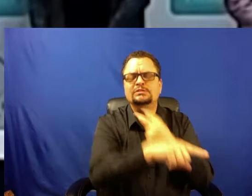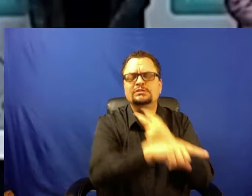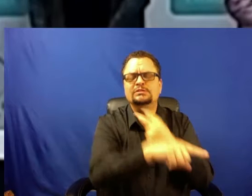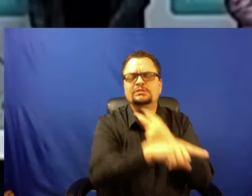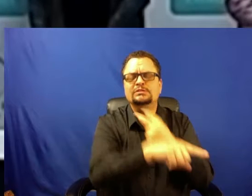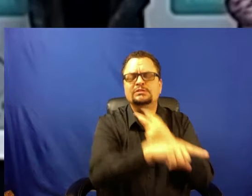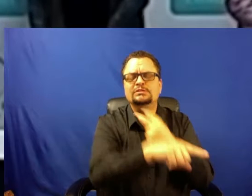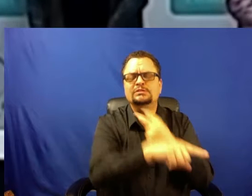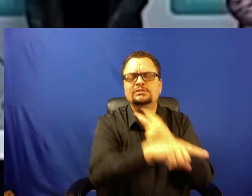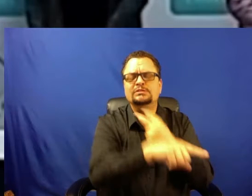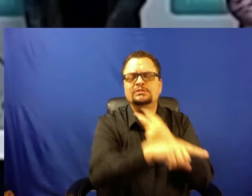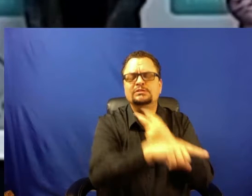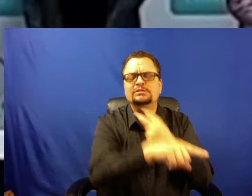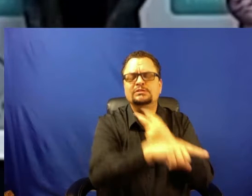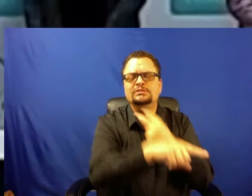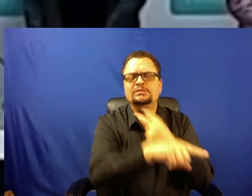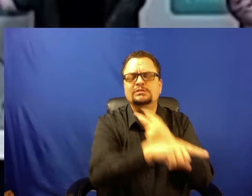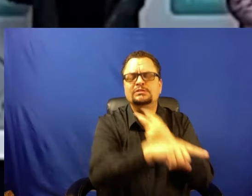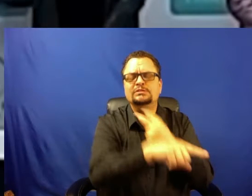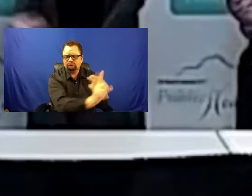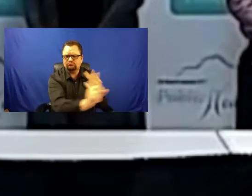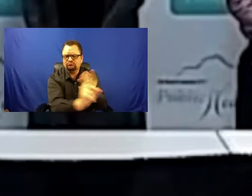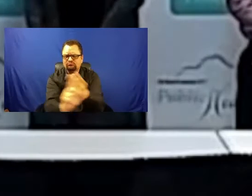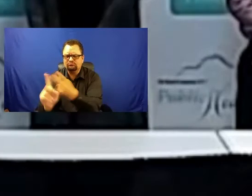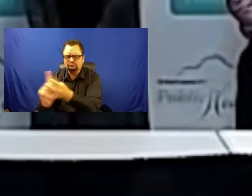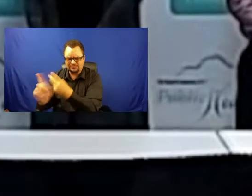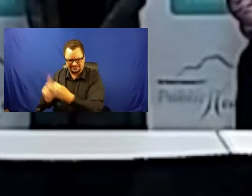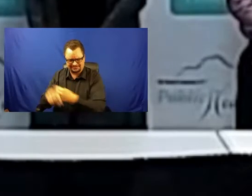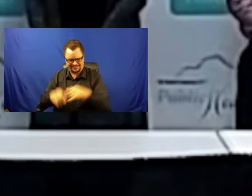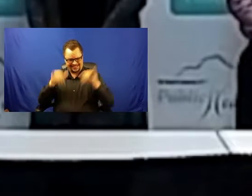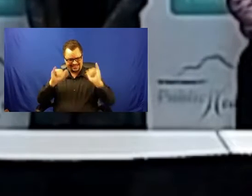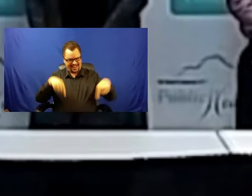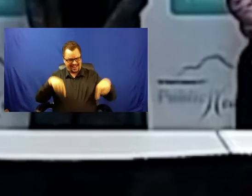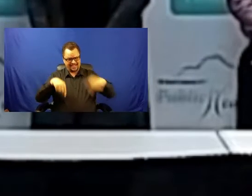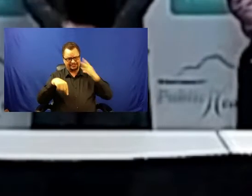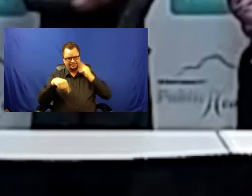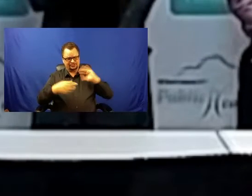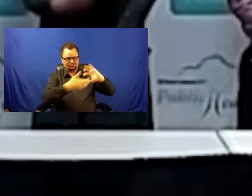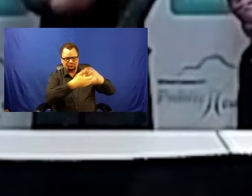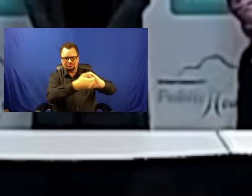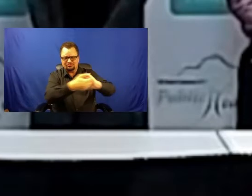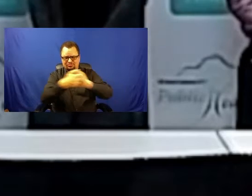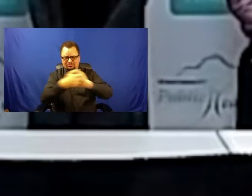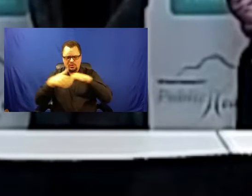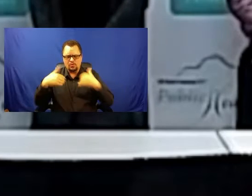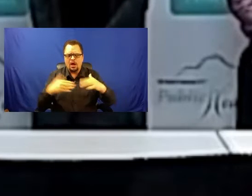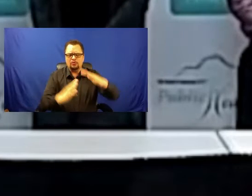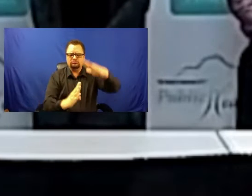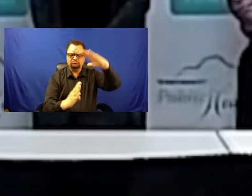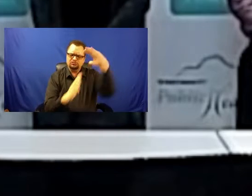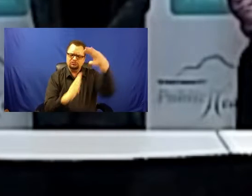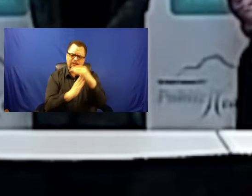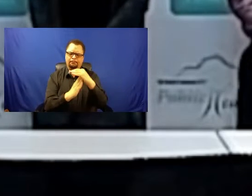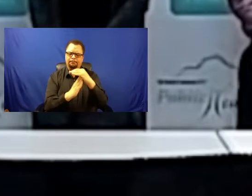rewarding collaborative that we did. The patients were grateful, the staff was so kind, and I looked forward